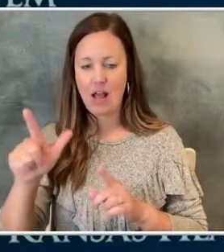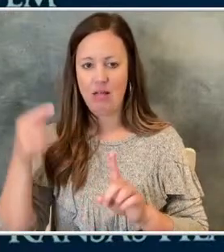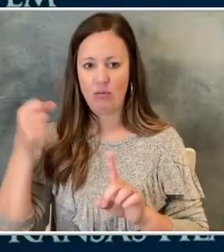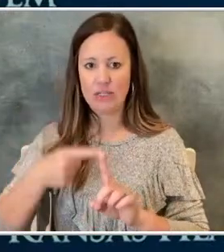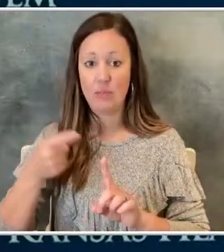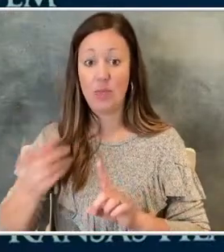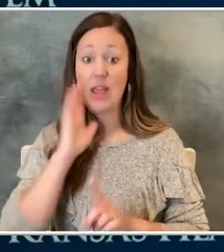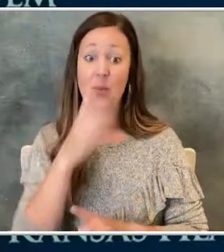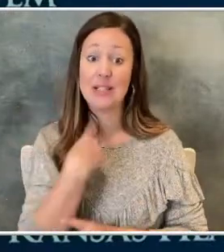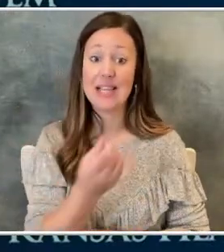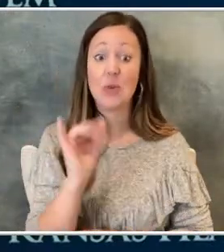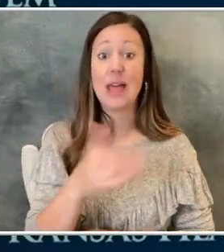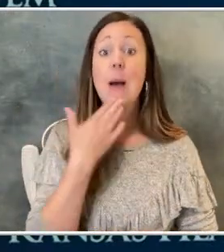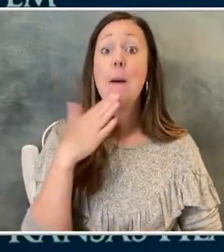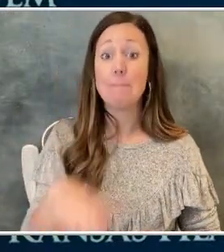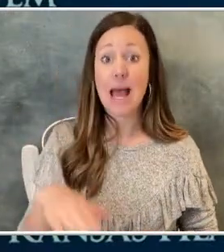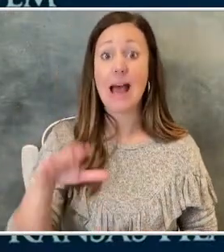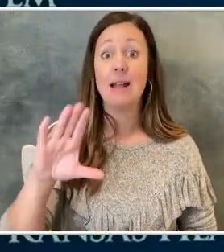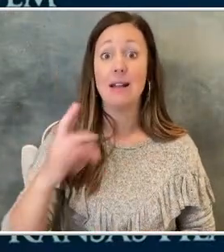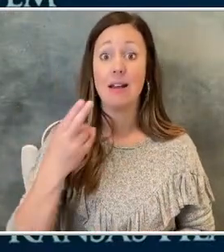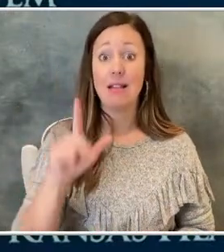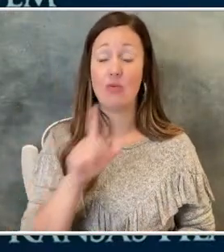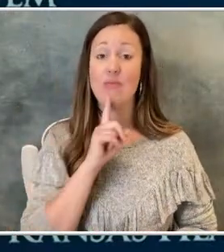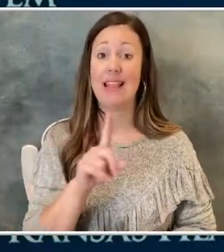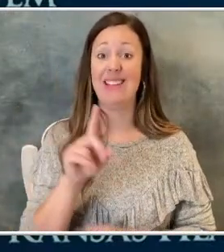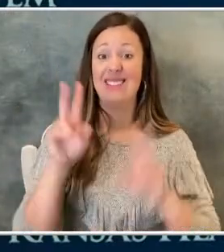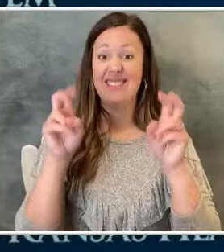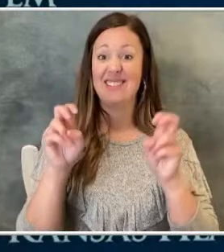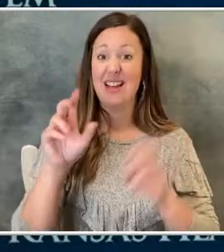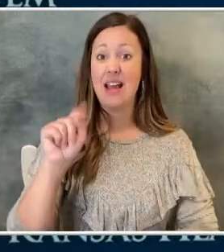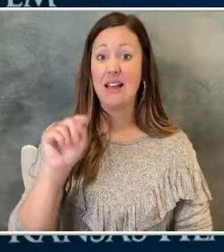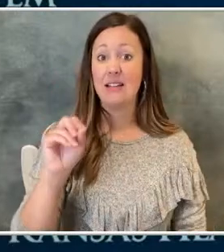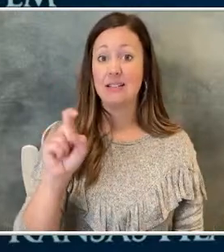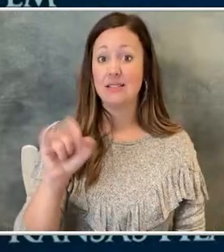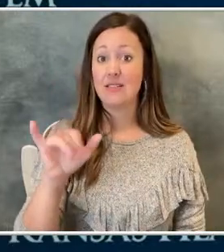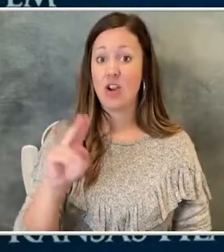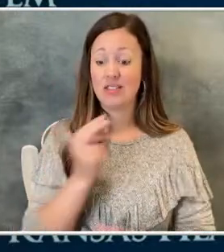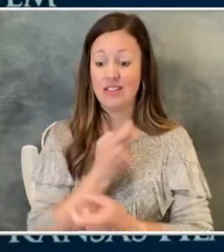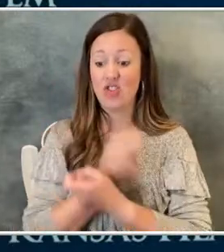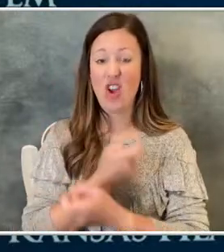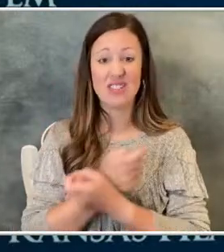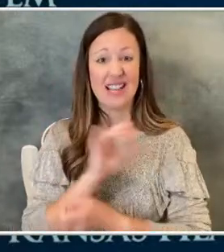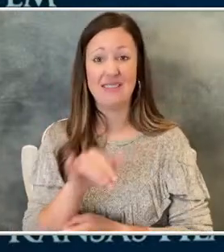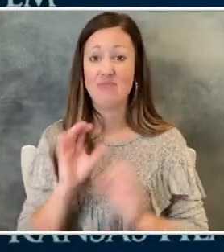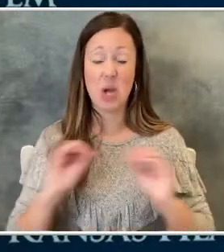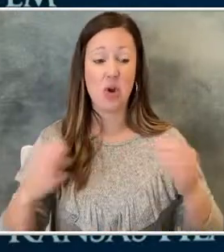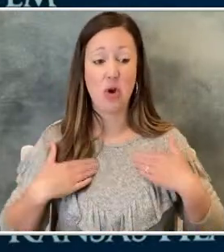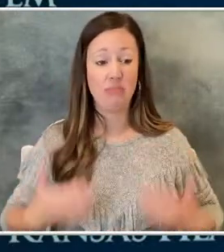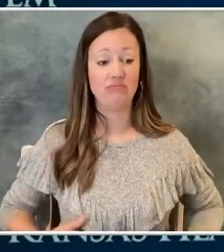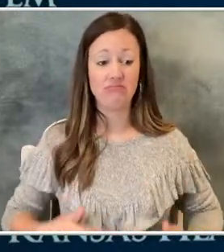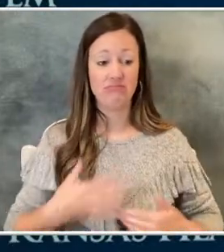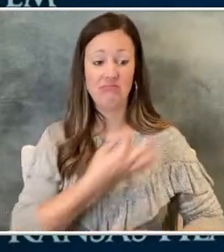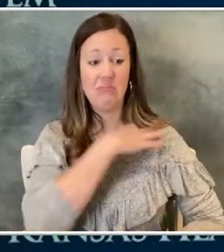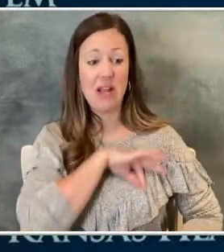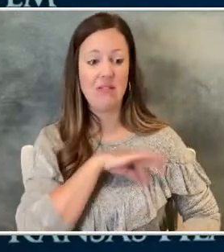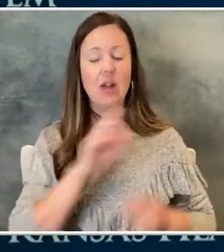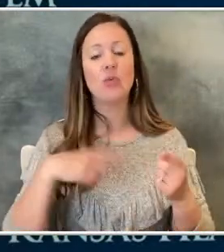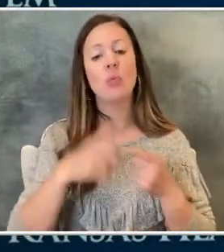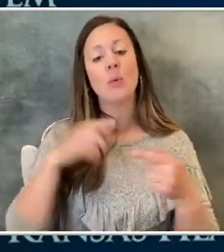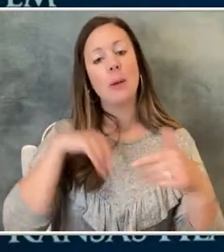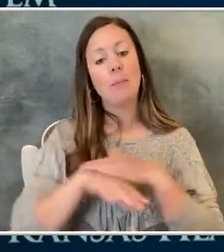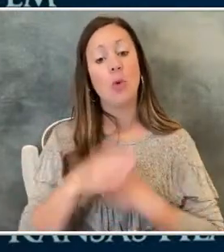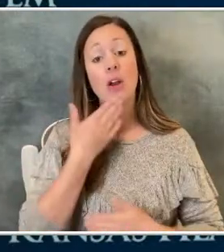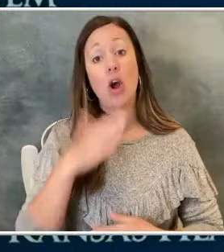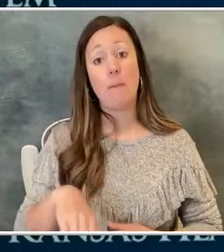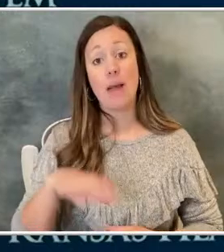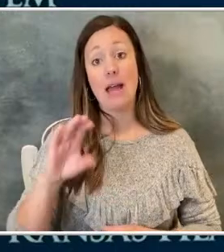the bad cholesterol, is a toxin, has no physiological benefit. And when most of us are born, our bad cholesterol, being LDL